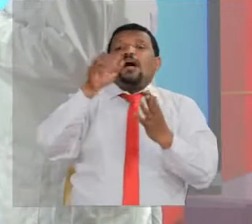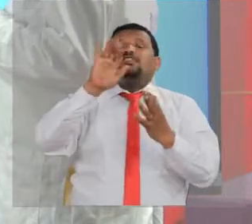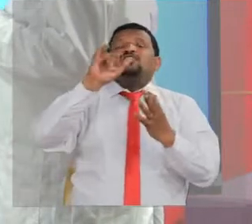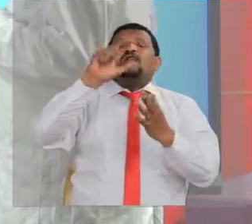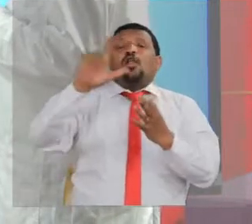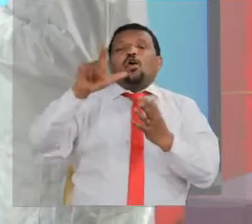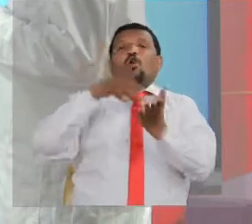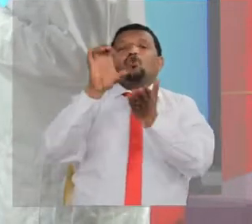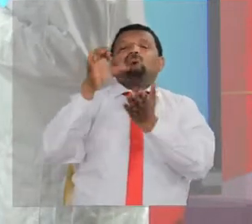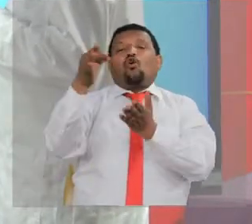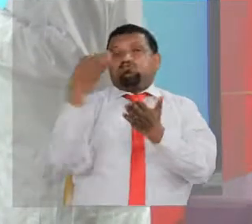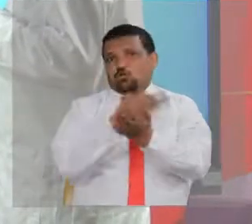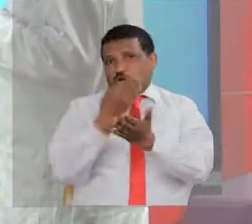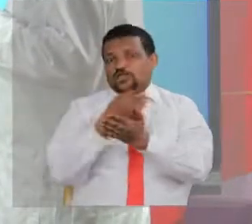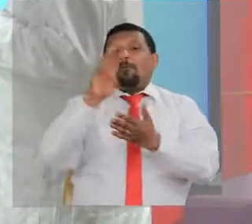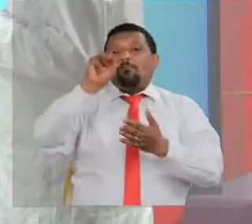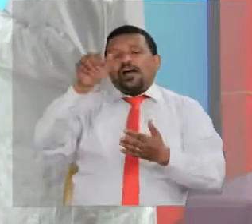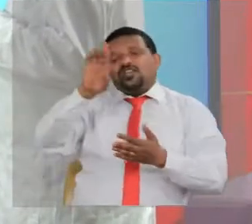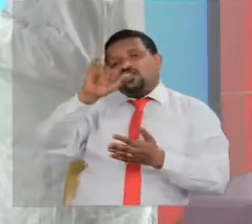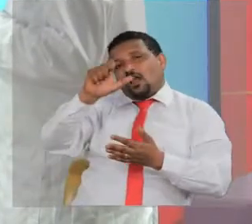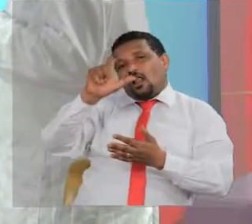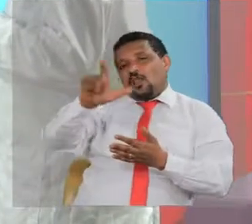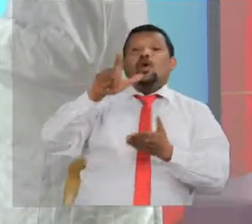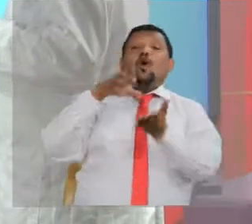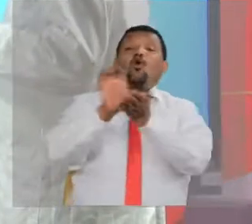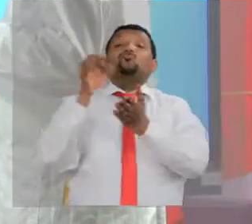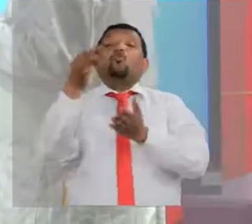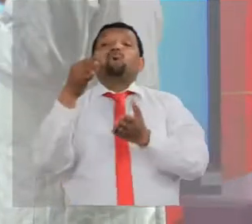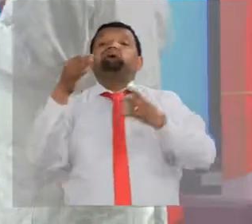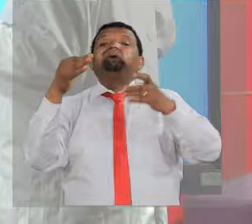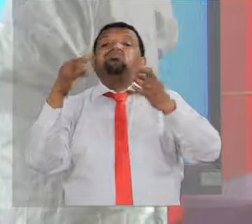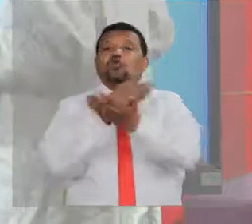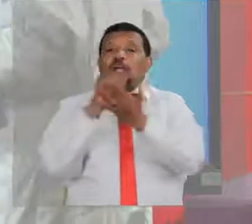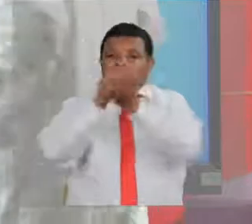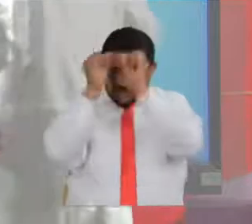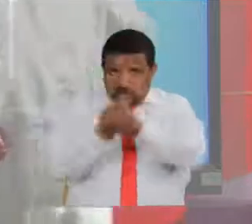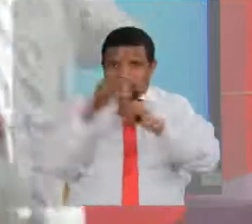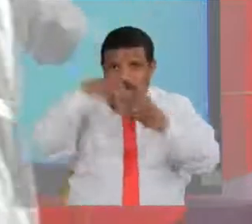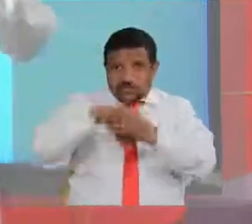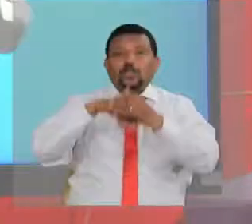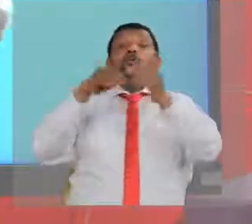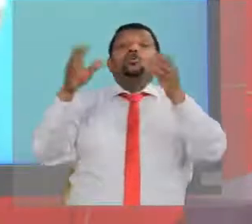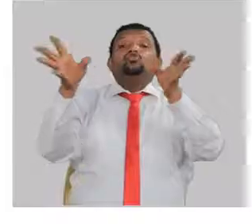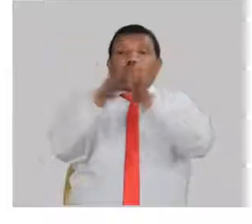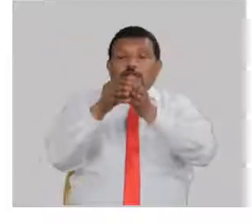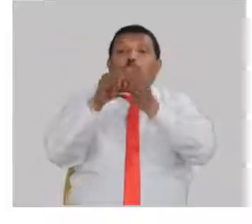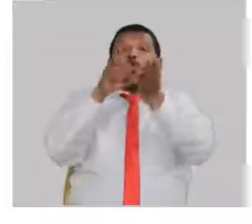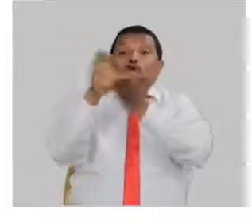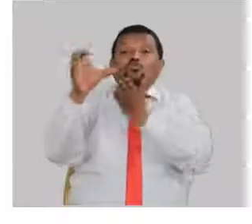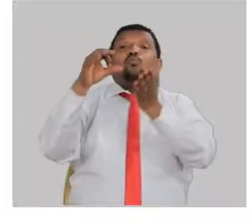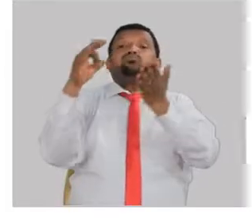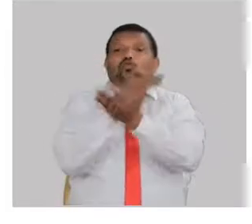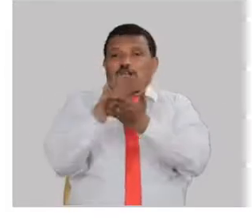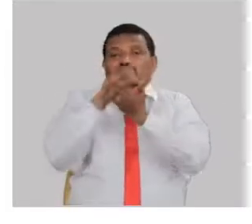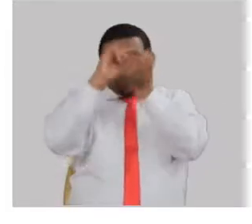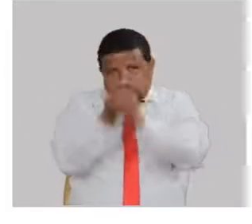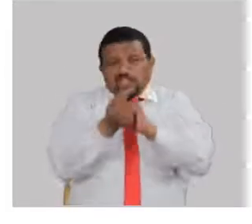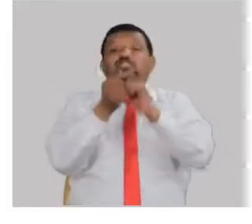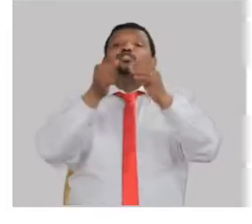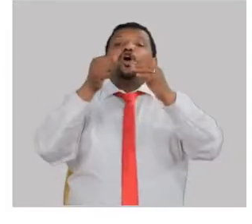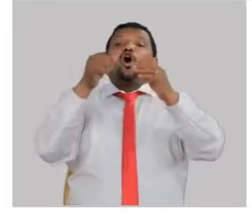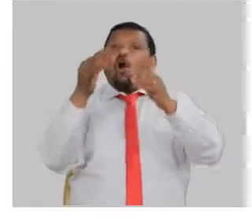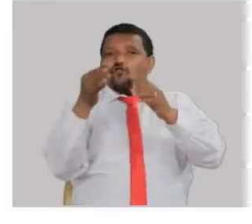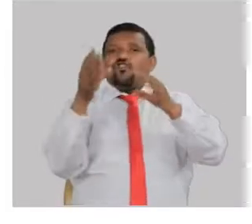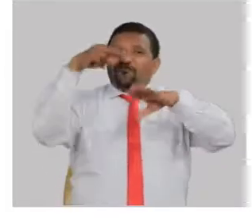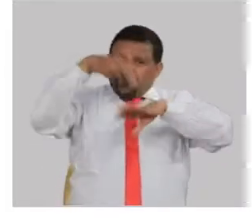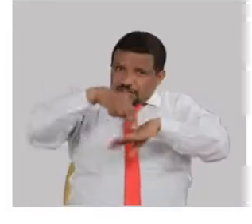which is marginal cost of production is the change in the total cost of production means the change in total fixed